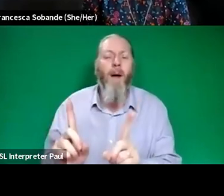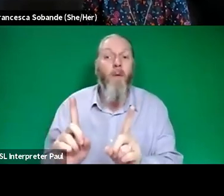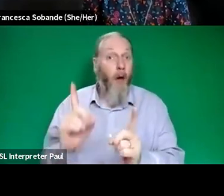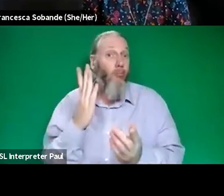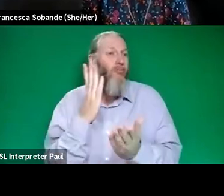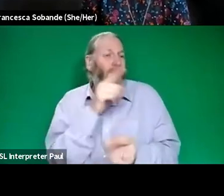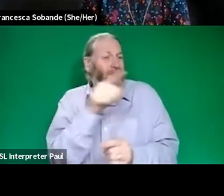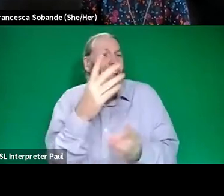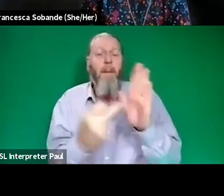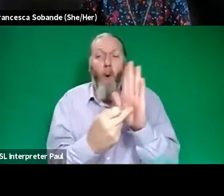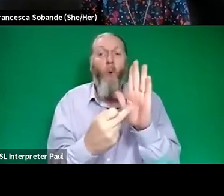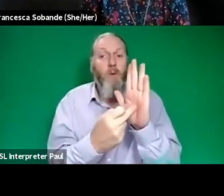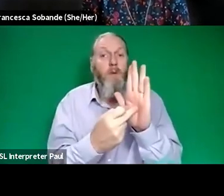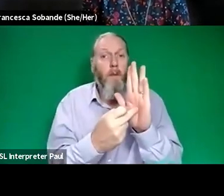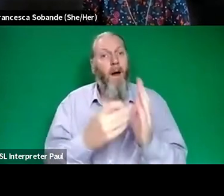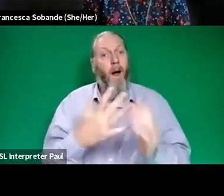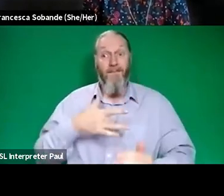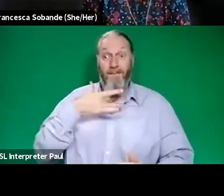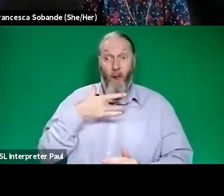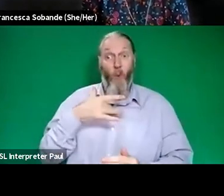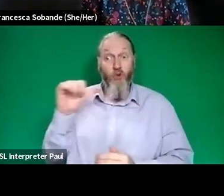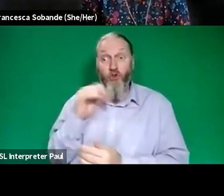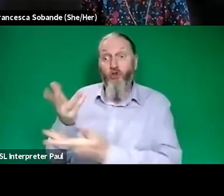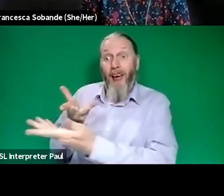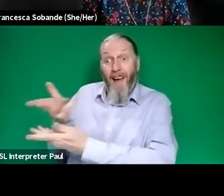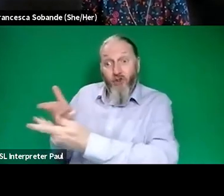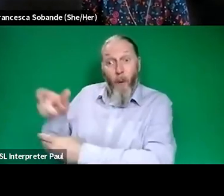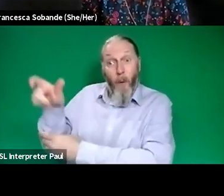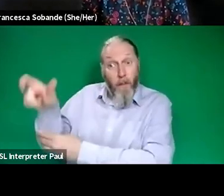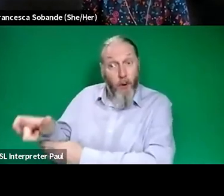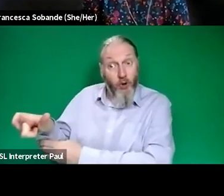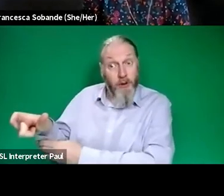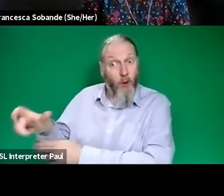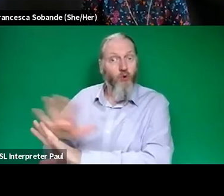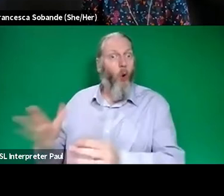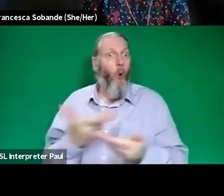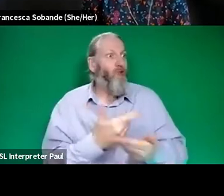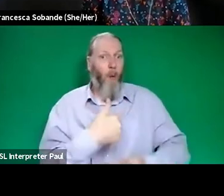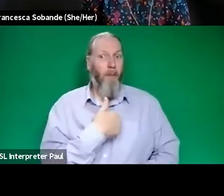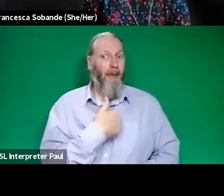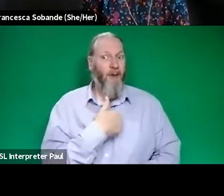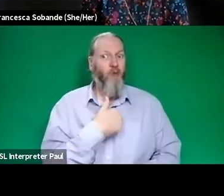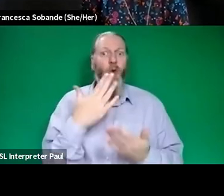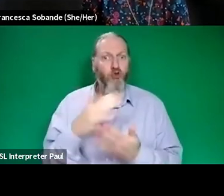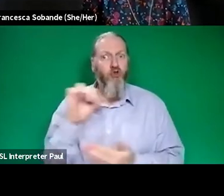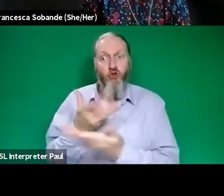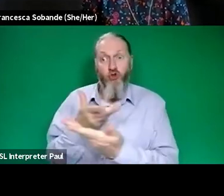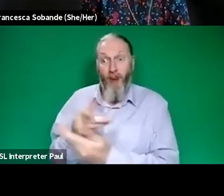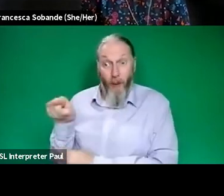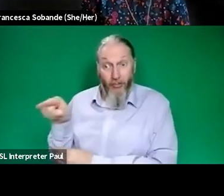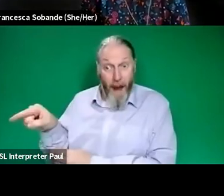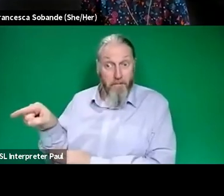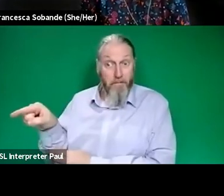a conversation to have with the person who is homeless, not with me. So that's where we have the conversation. Absolutely. Thank you,